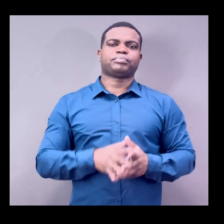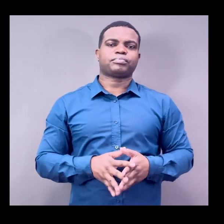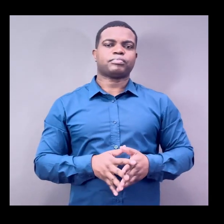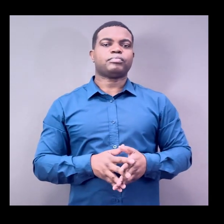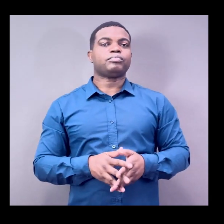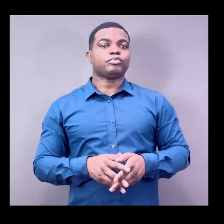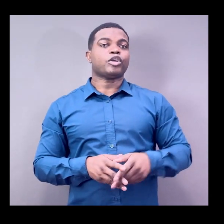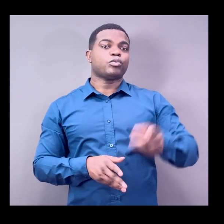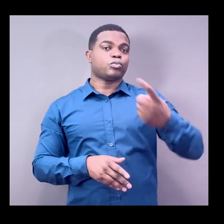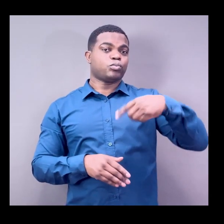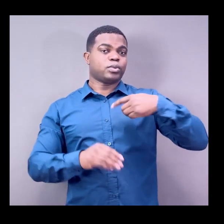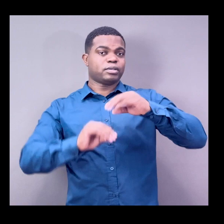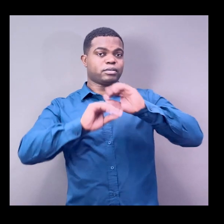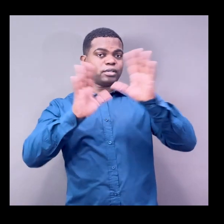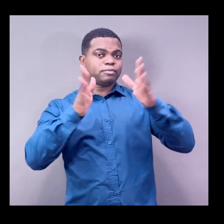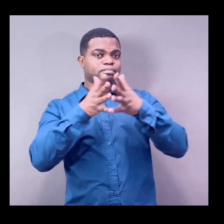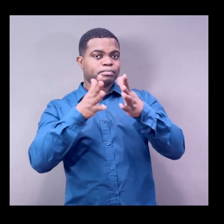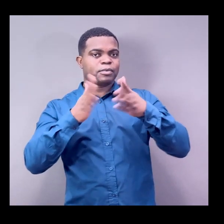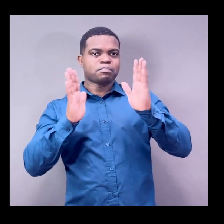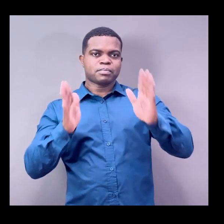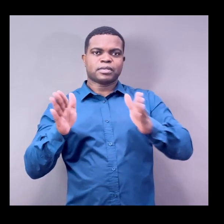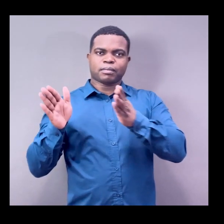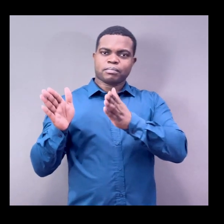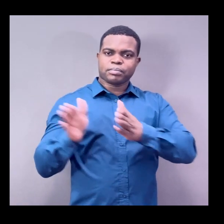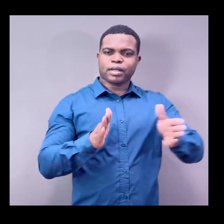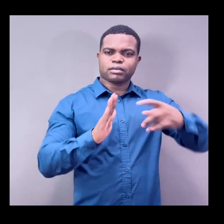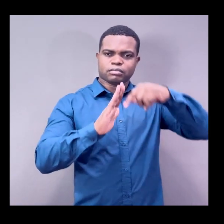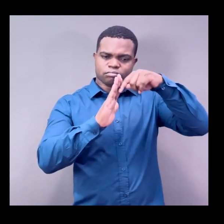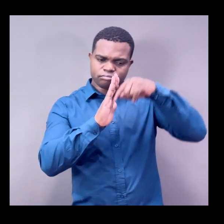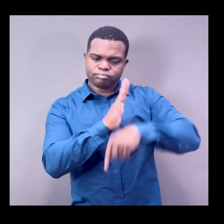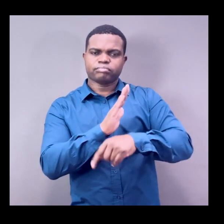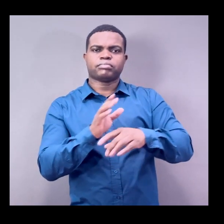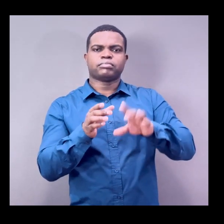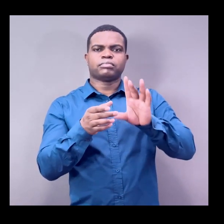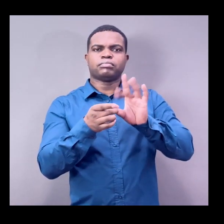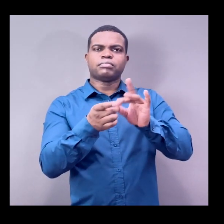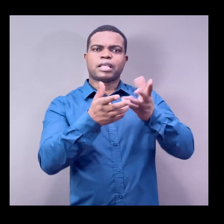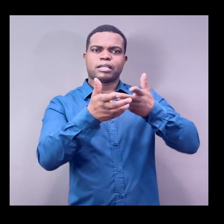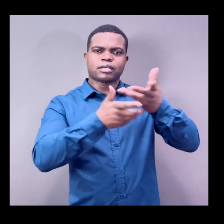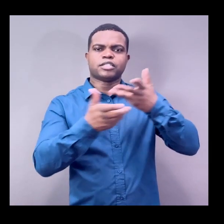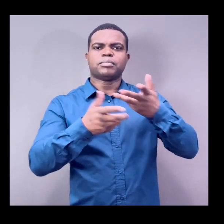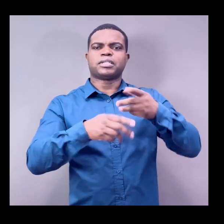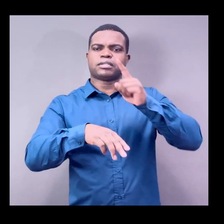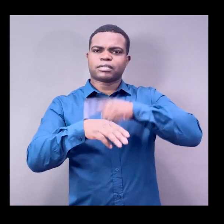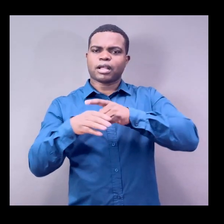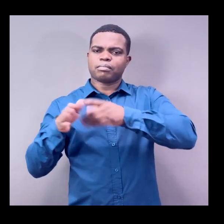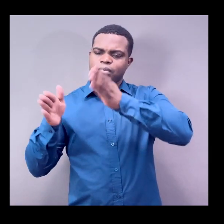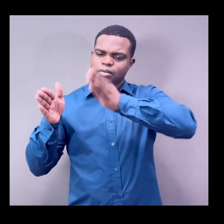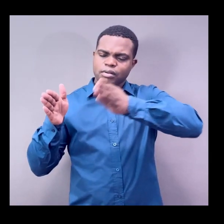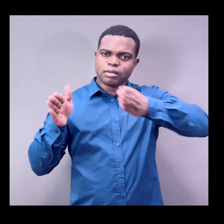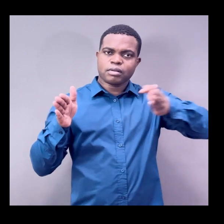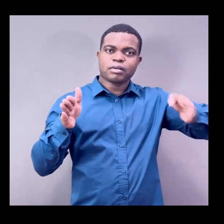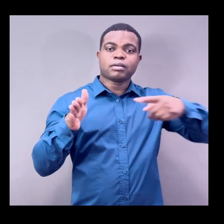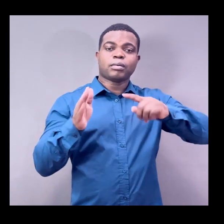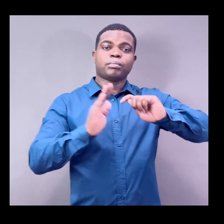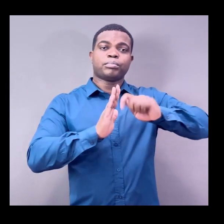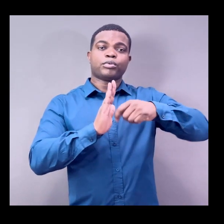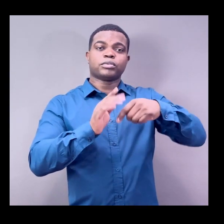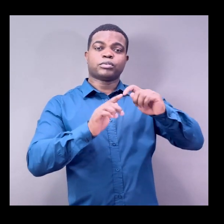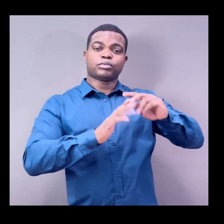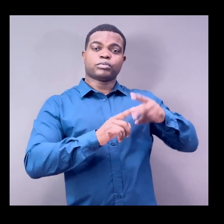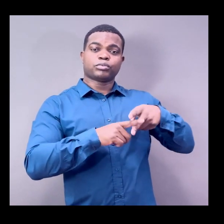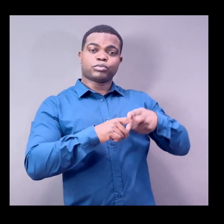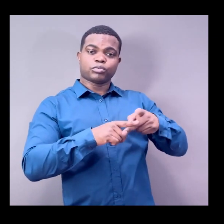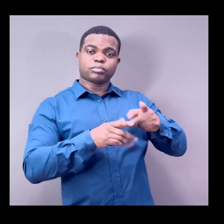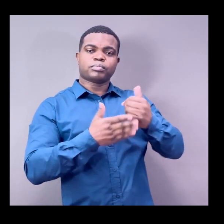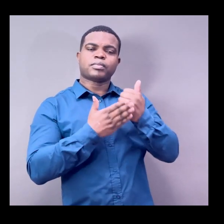So we talked about preparing a comprehensive timeline of engagement activities. So there is a project management tool that can be